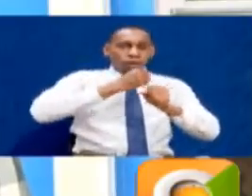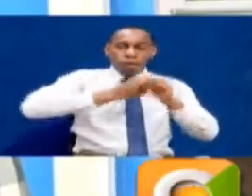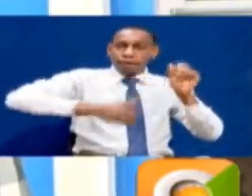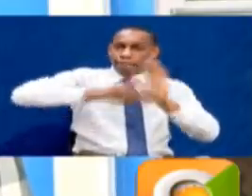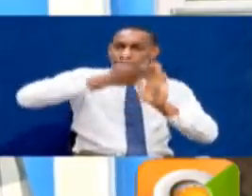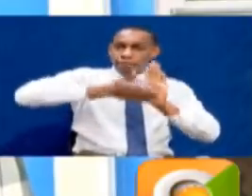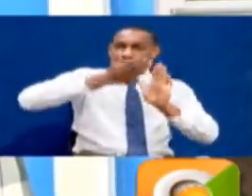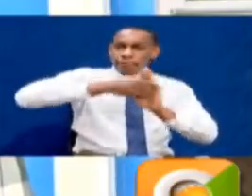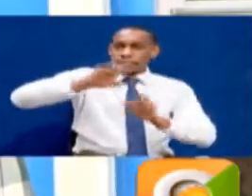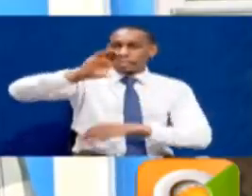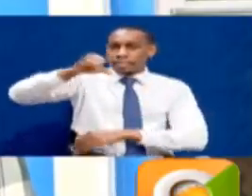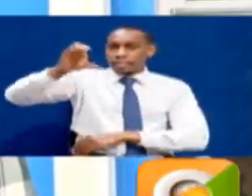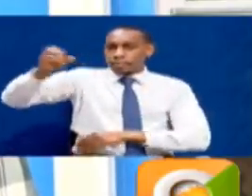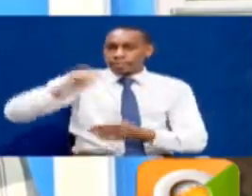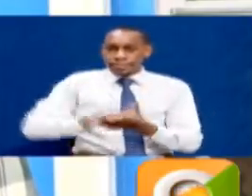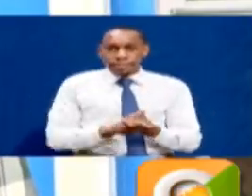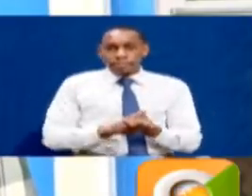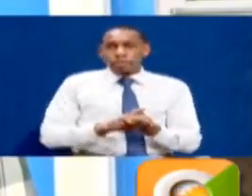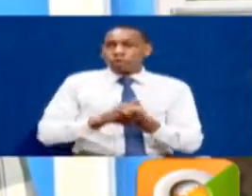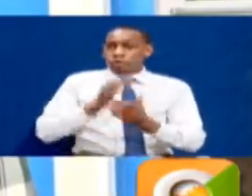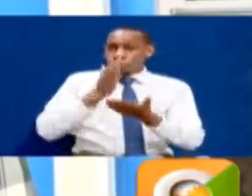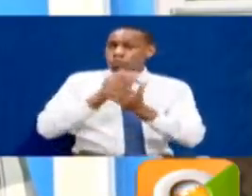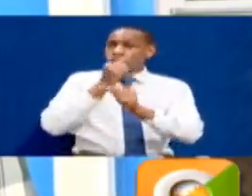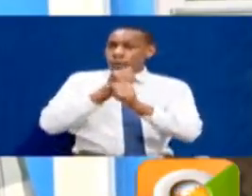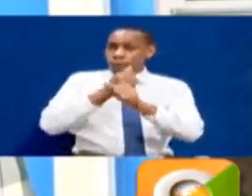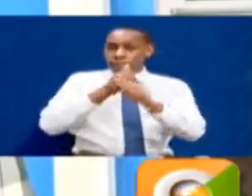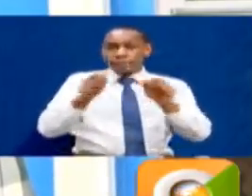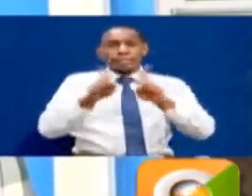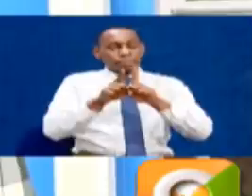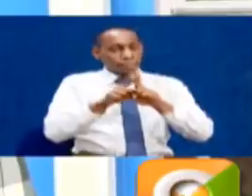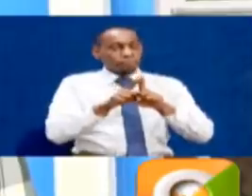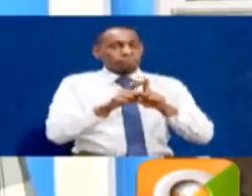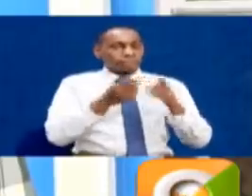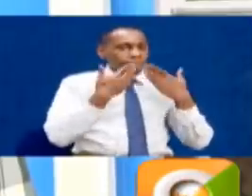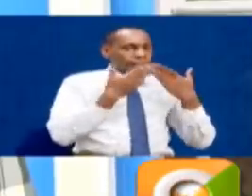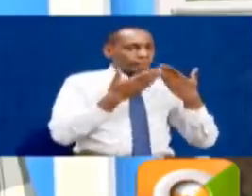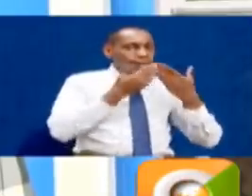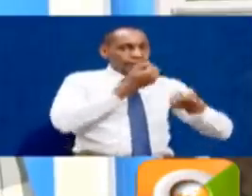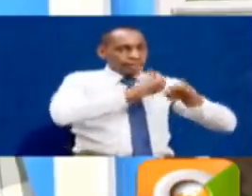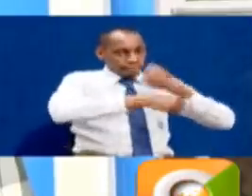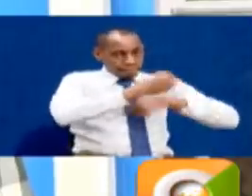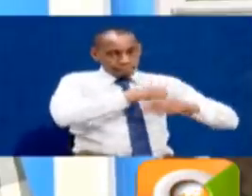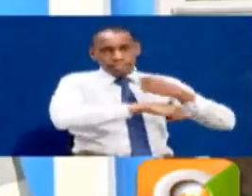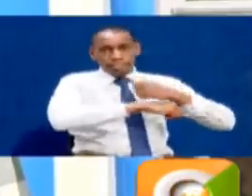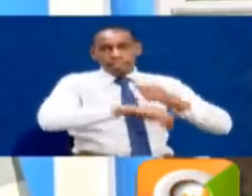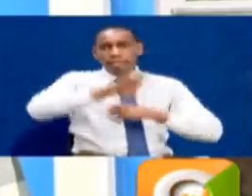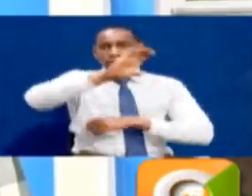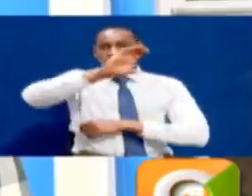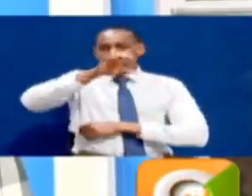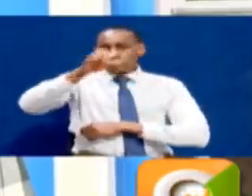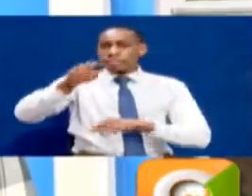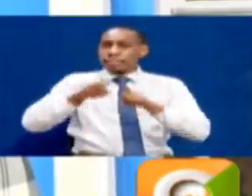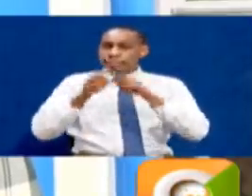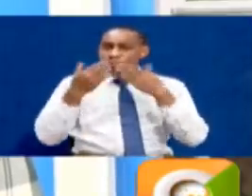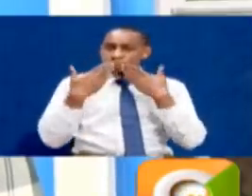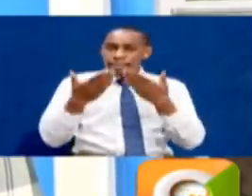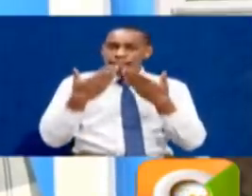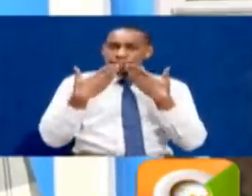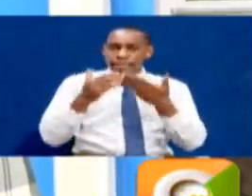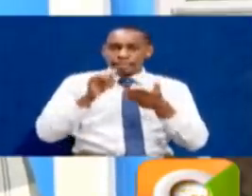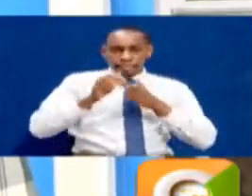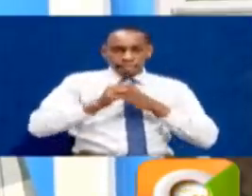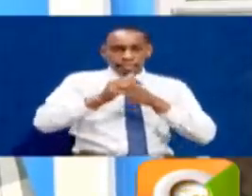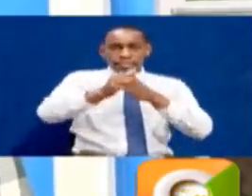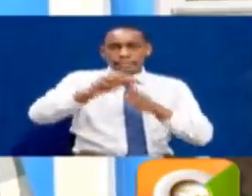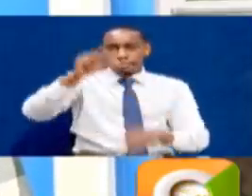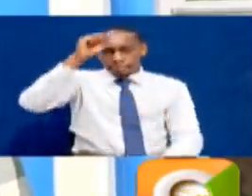counties. We've been doing well. I appreciate the activities of counties. I appreciate the